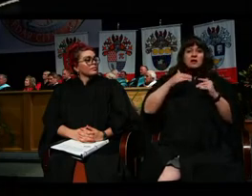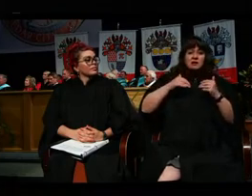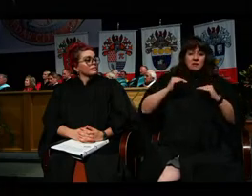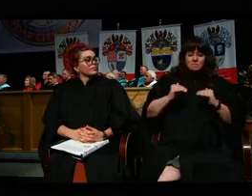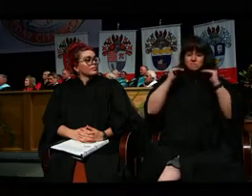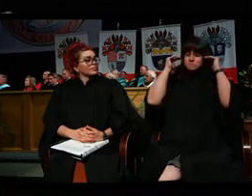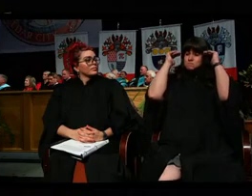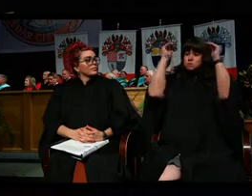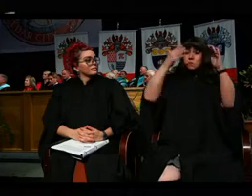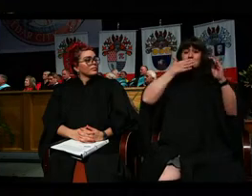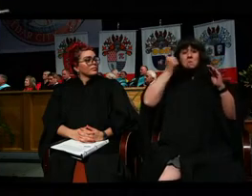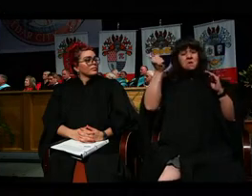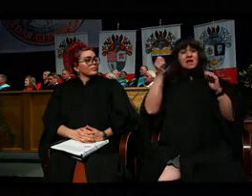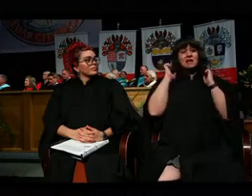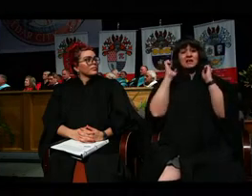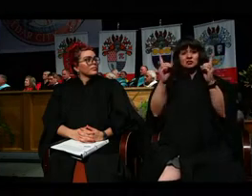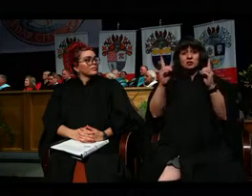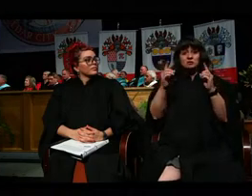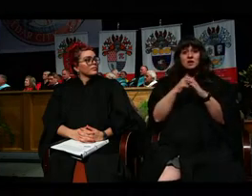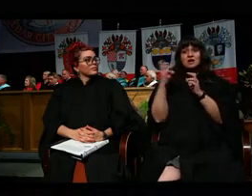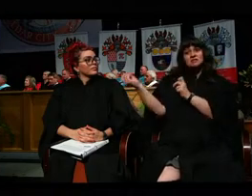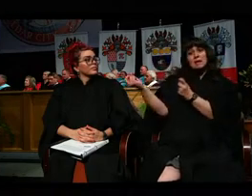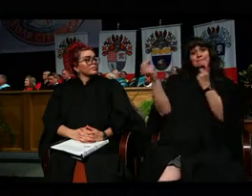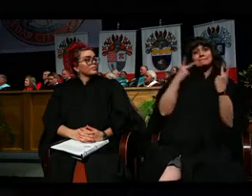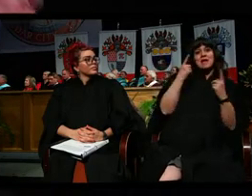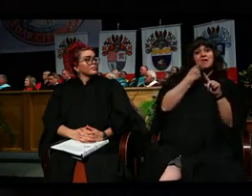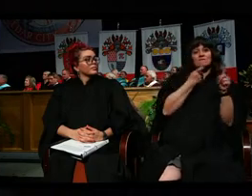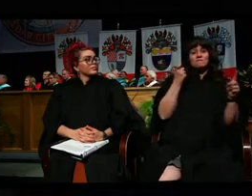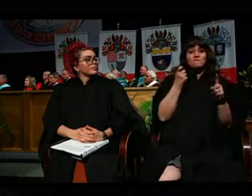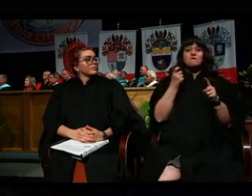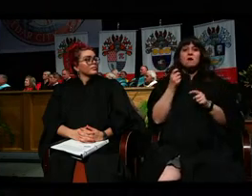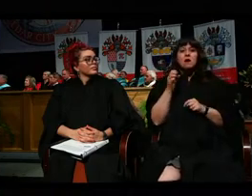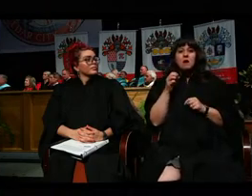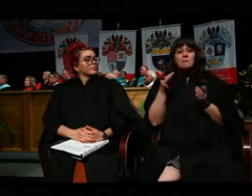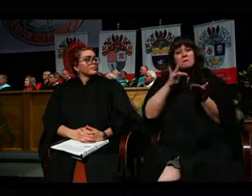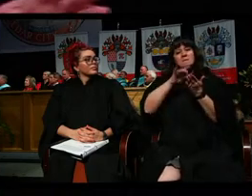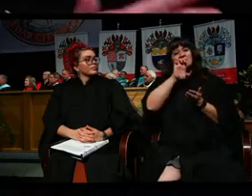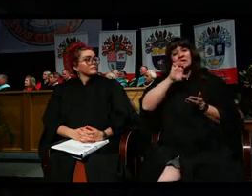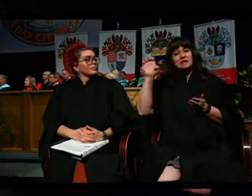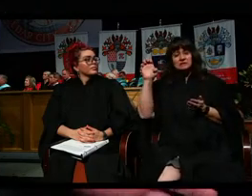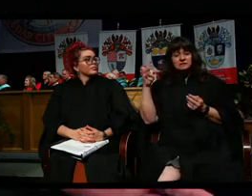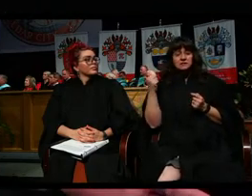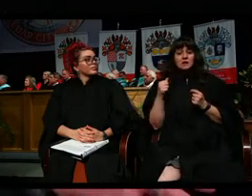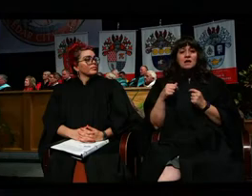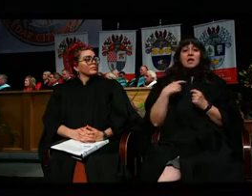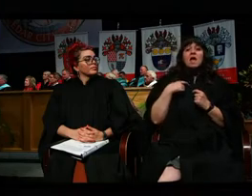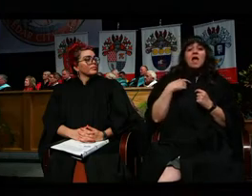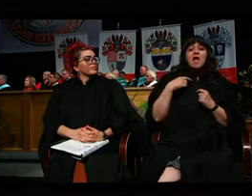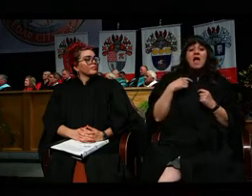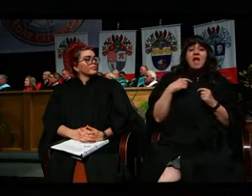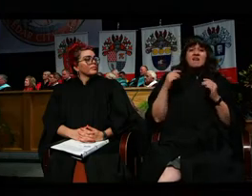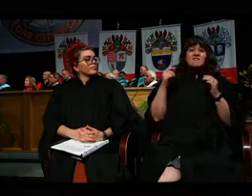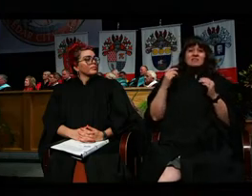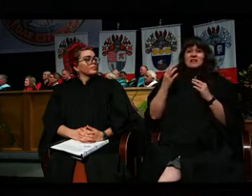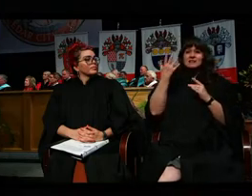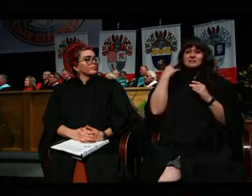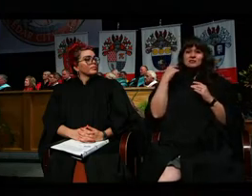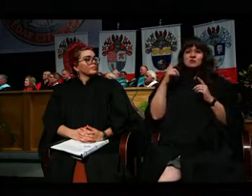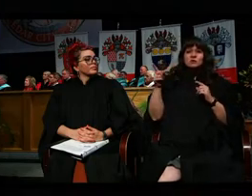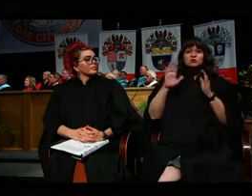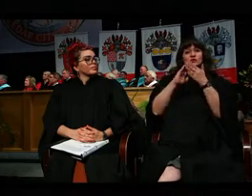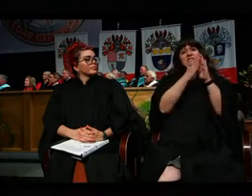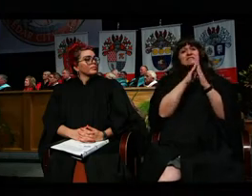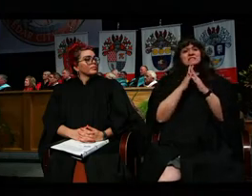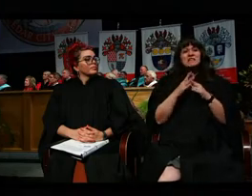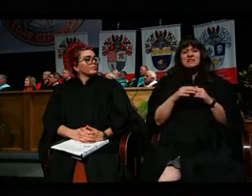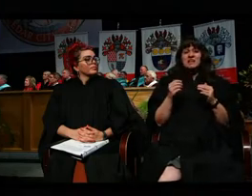I just got back from the United Arab Emirates. I went from Jerusalem, a city that is thousands of years old, to Dubai, a city that feels like